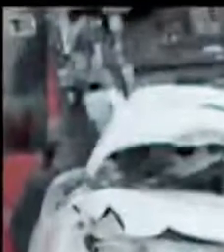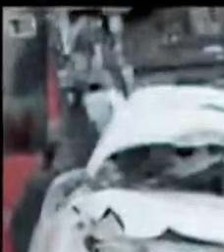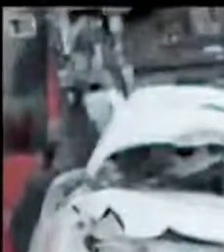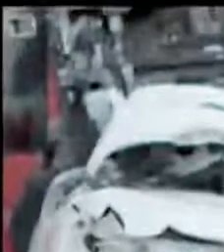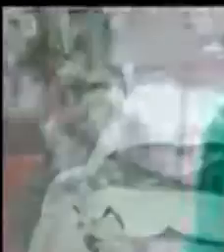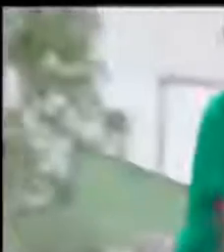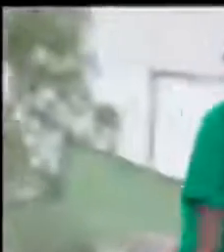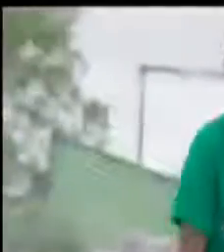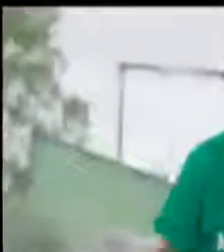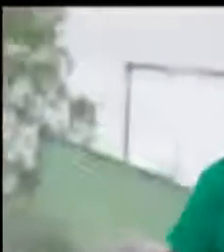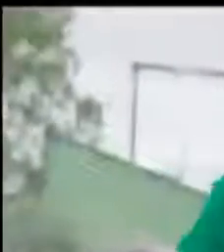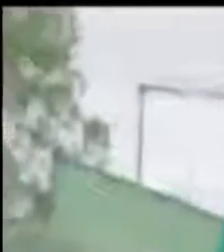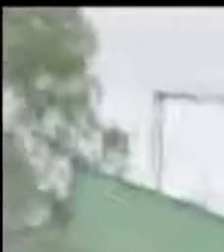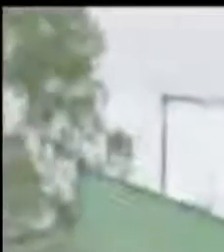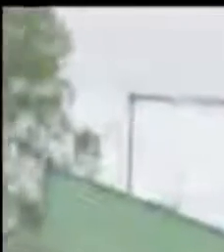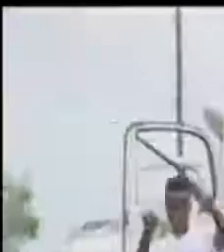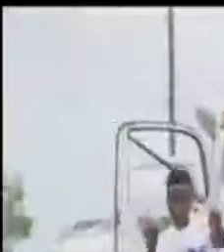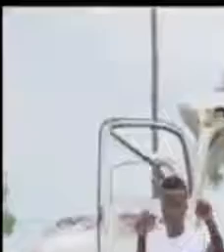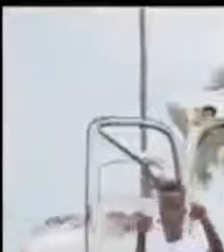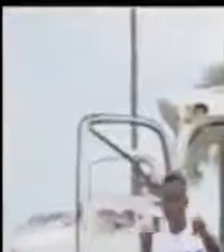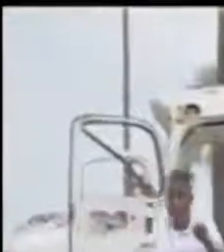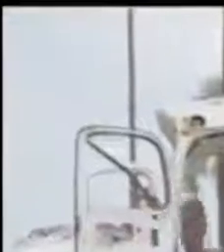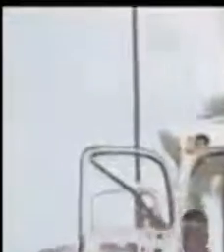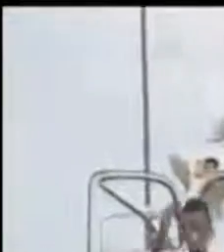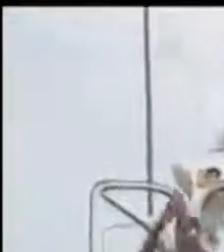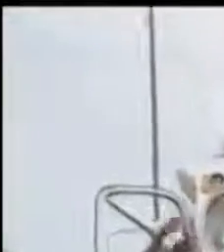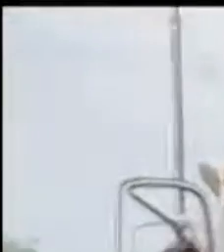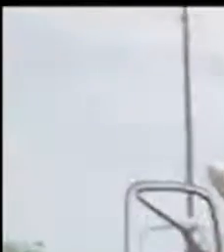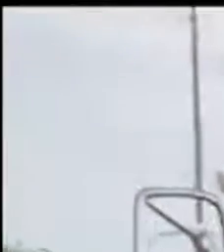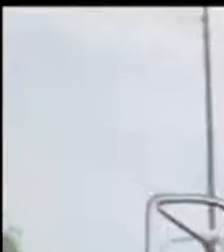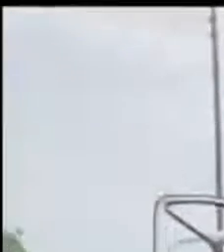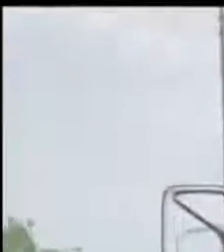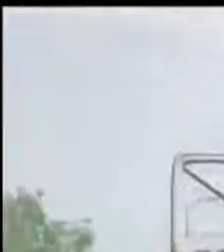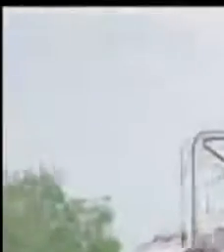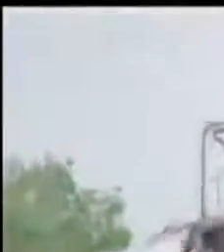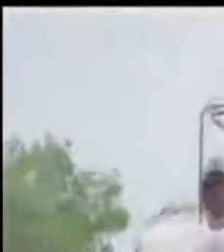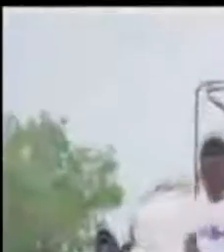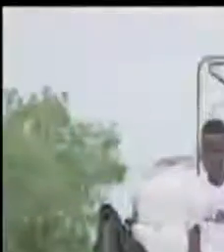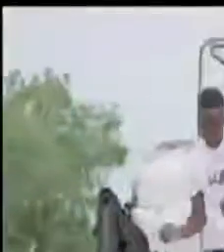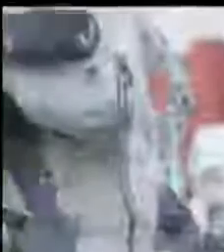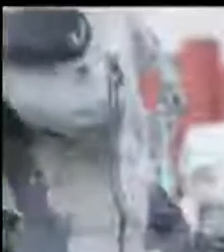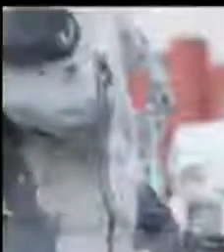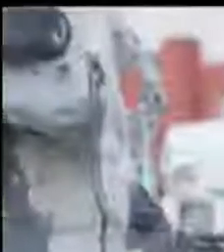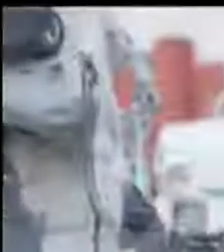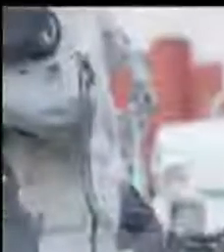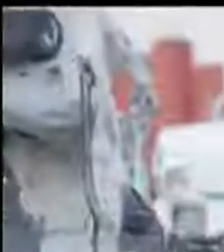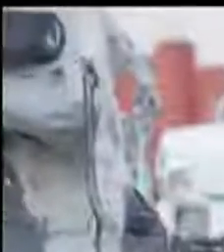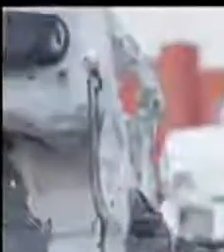Sal,